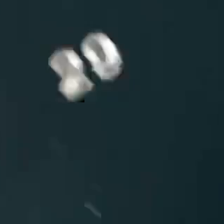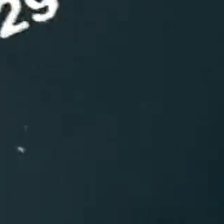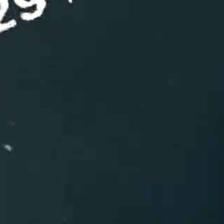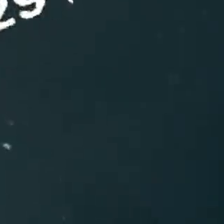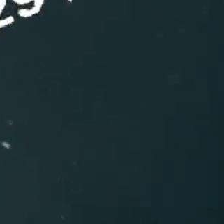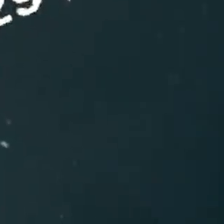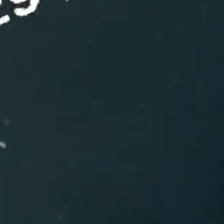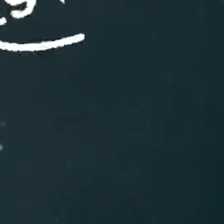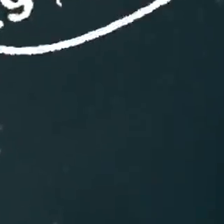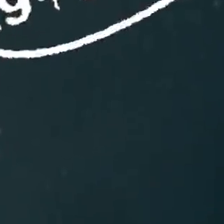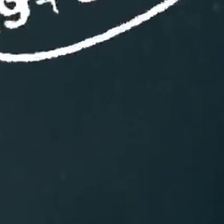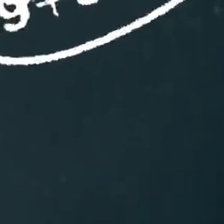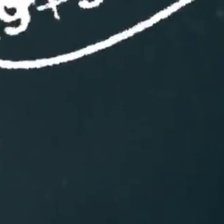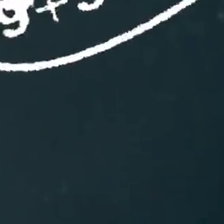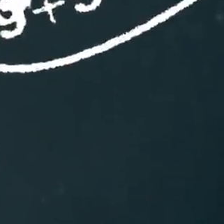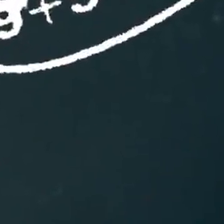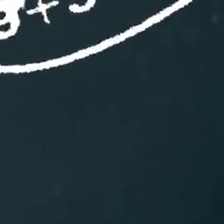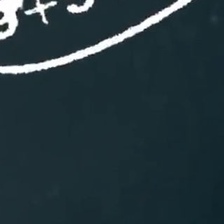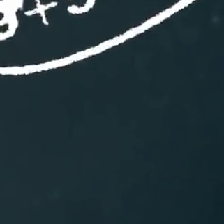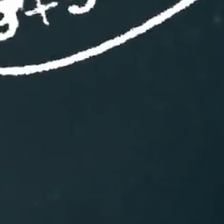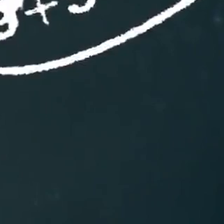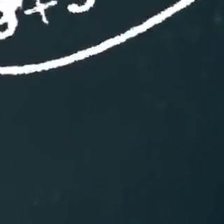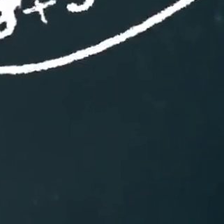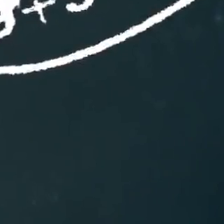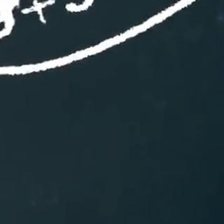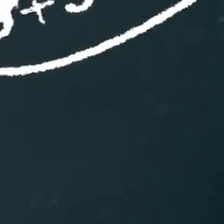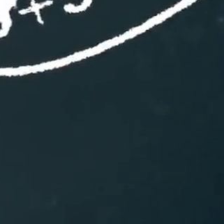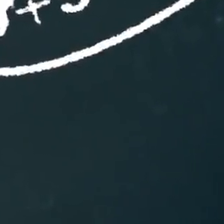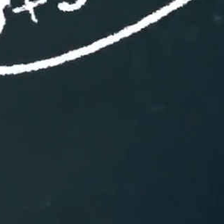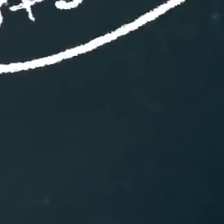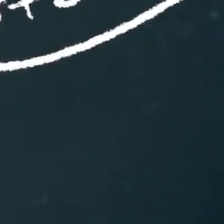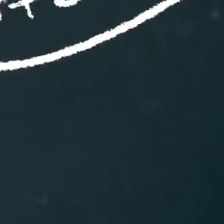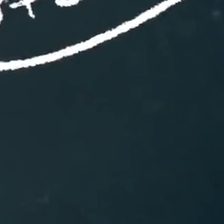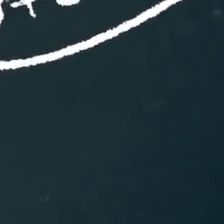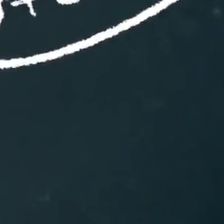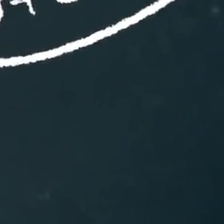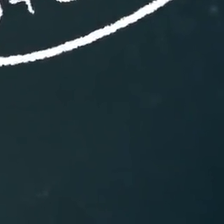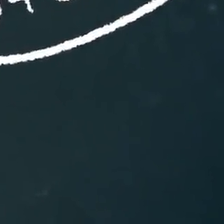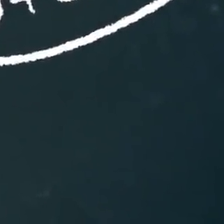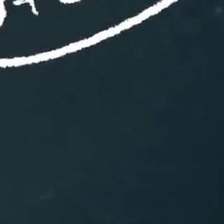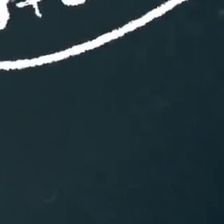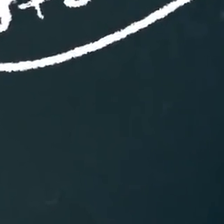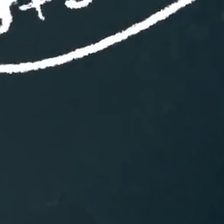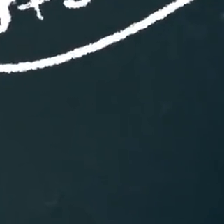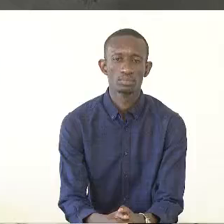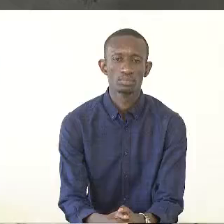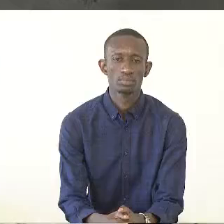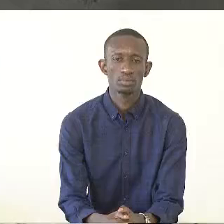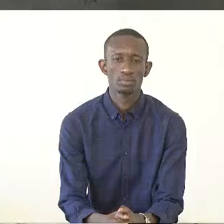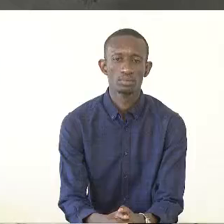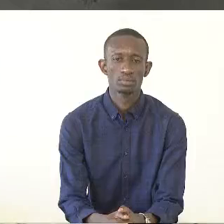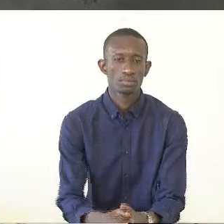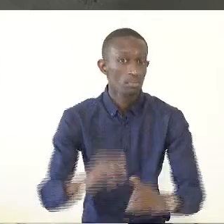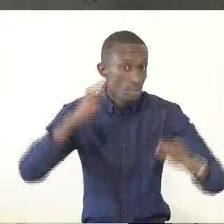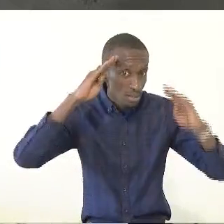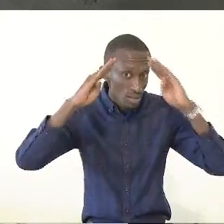Welcome to Study Time, a televised home learning program produced by Rwanda Education Board. Hello,